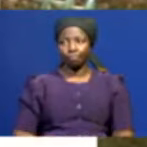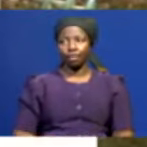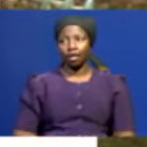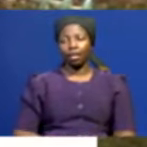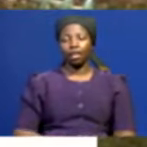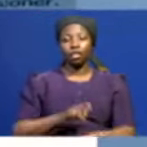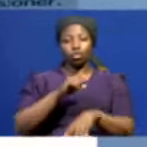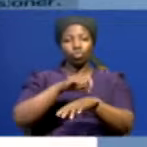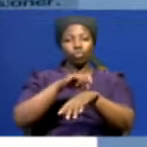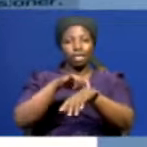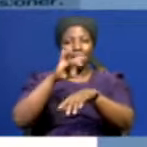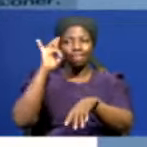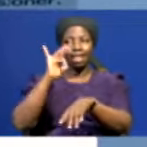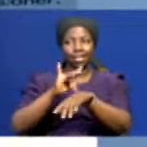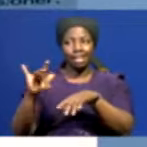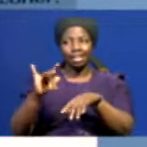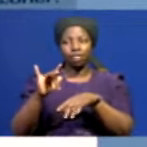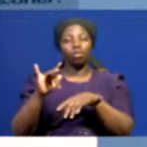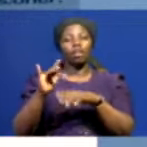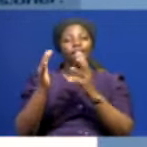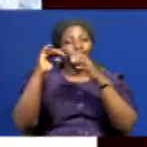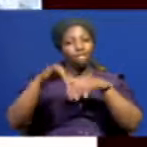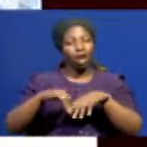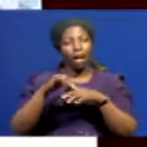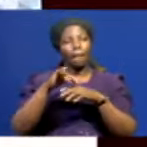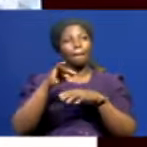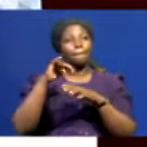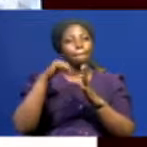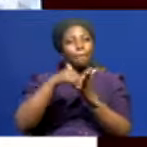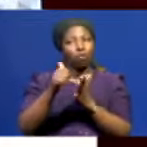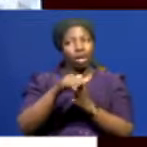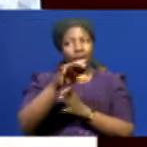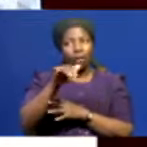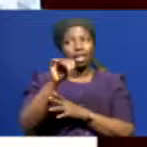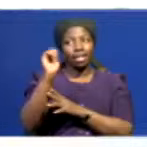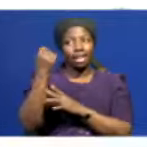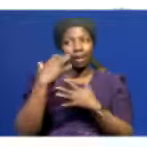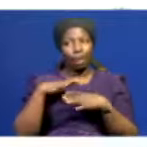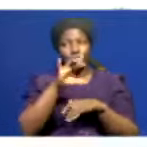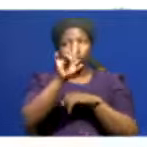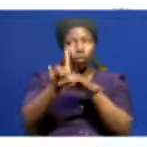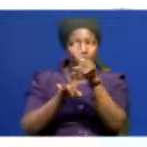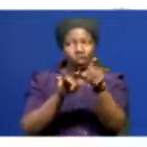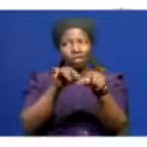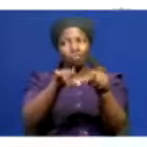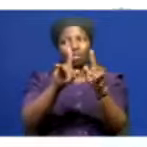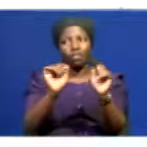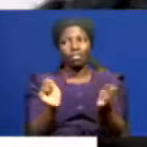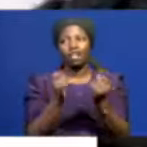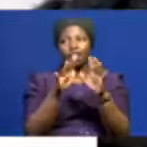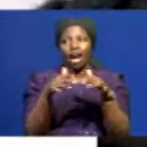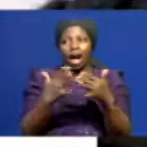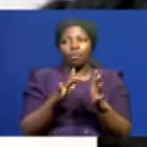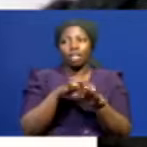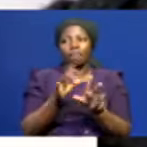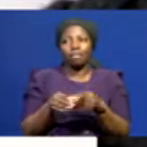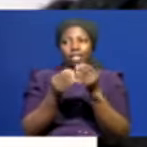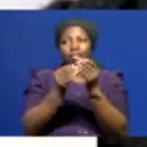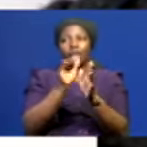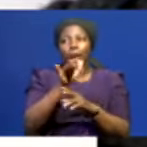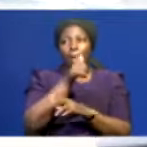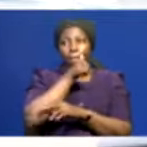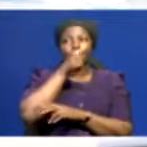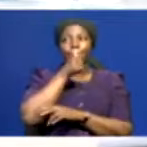During the sensitization forum in Makueni County, Kenyans sought to know how safe they are as they issue their personal data in